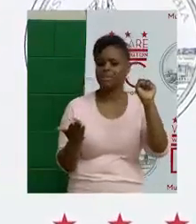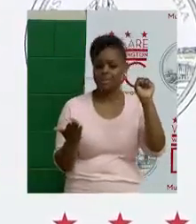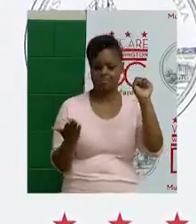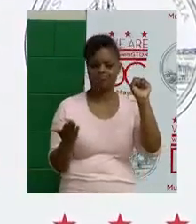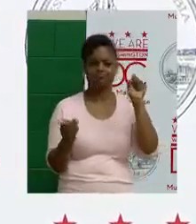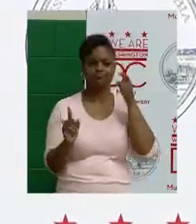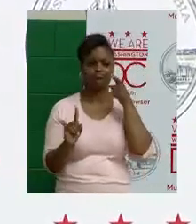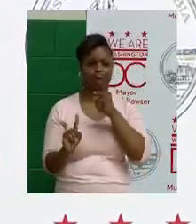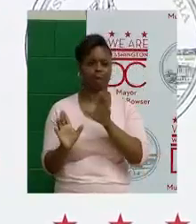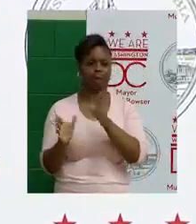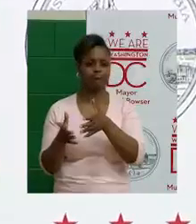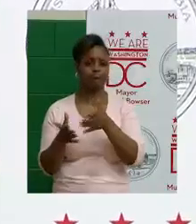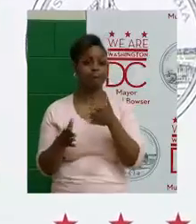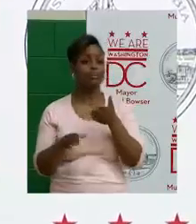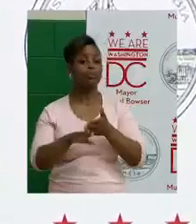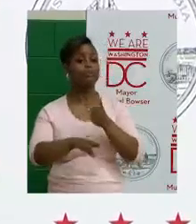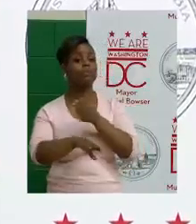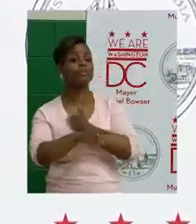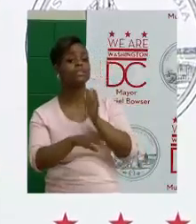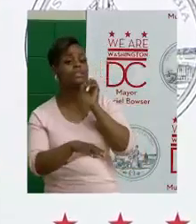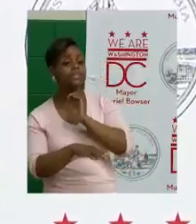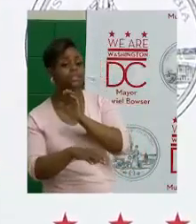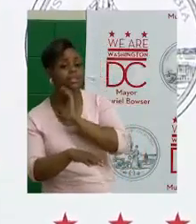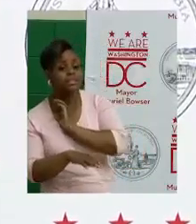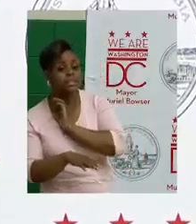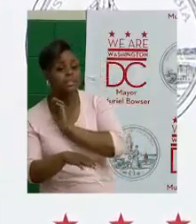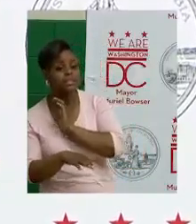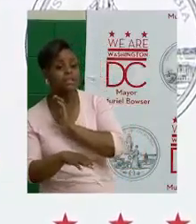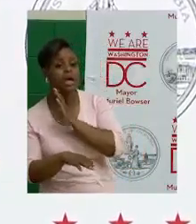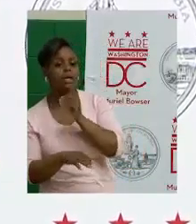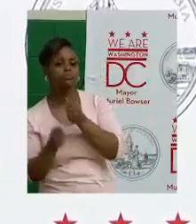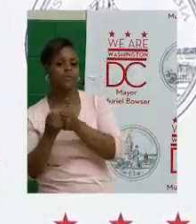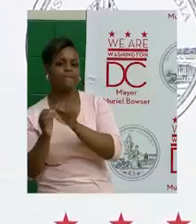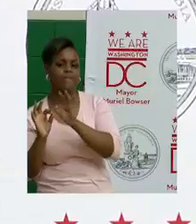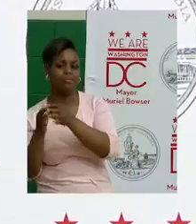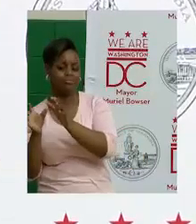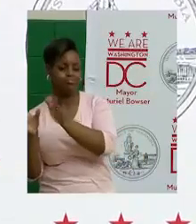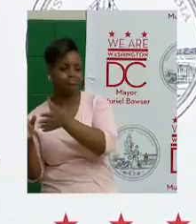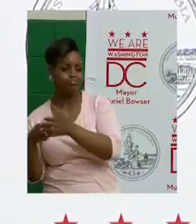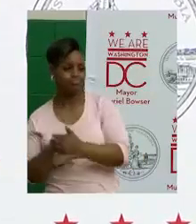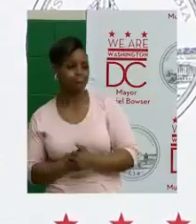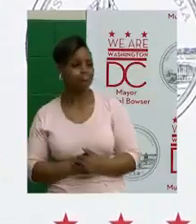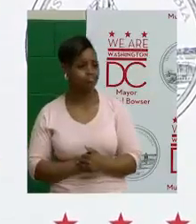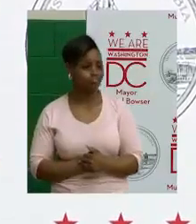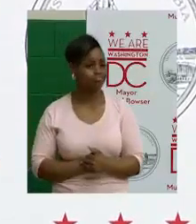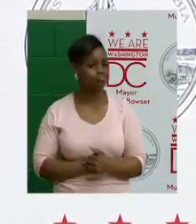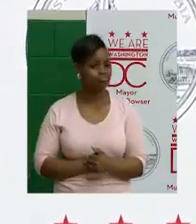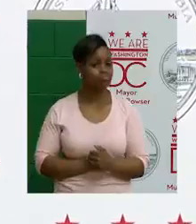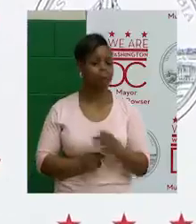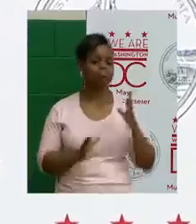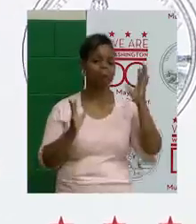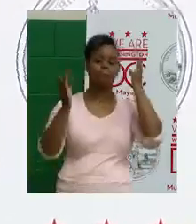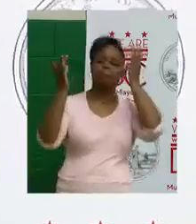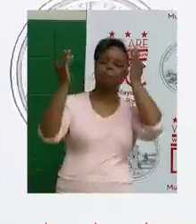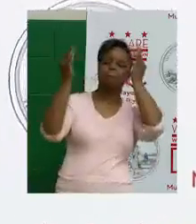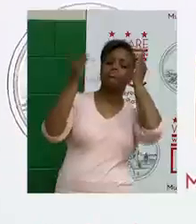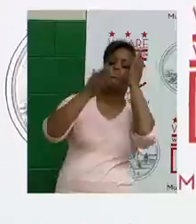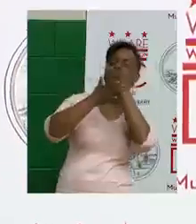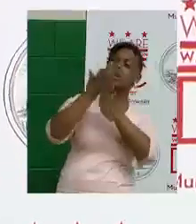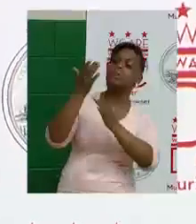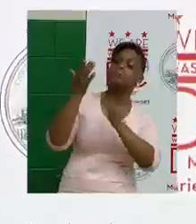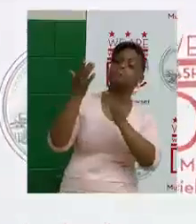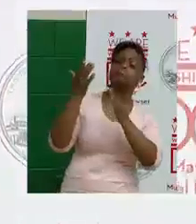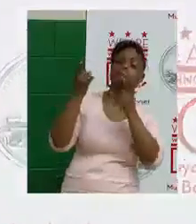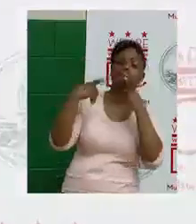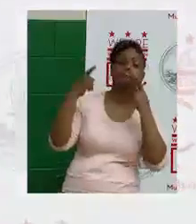quality of life for our seniors, and supporting families. Think about some of the achievements that the mayor has been